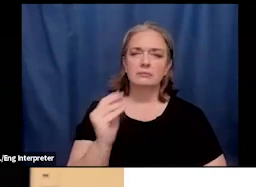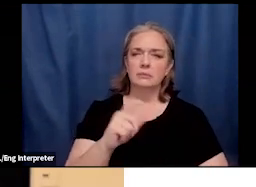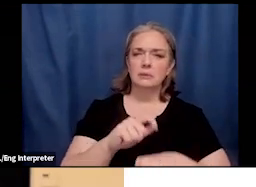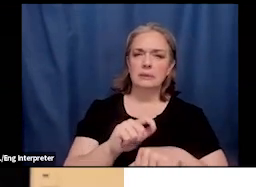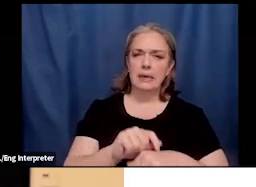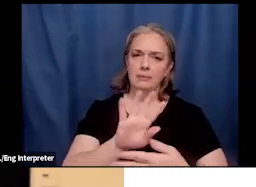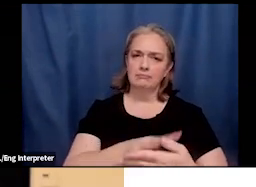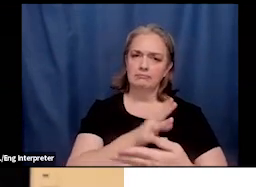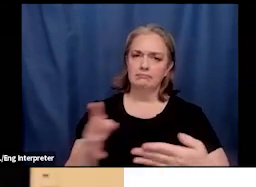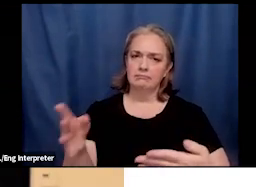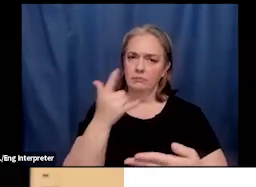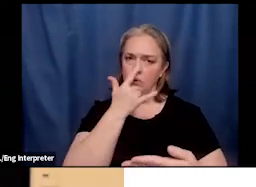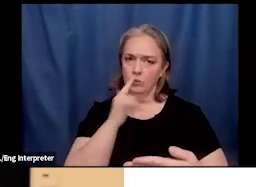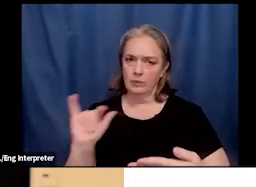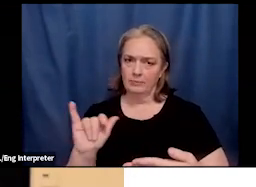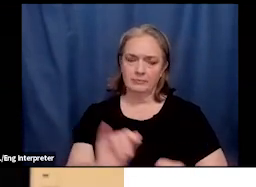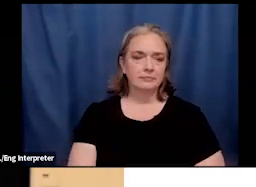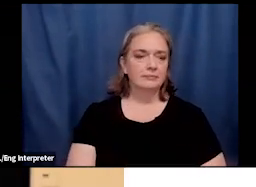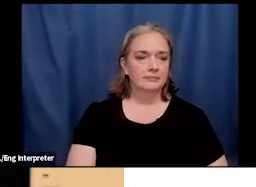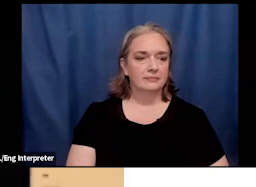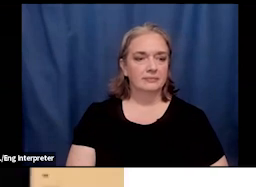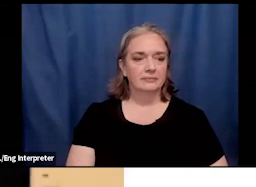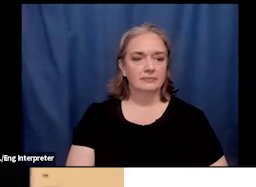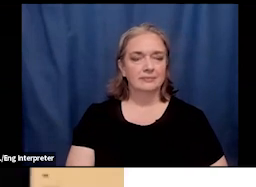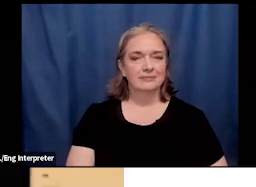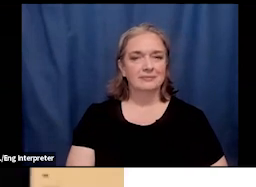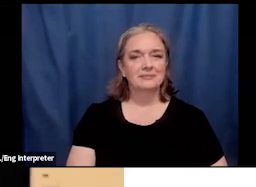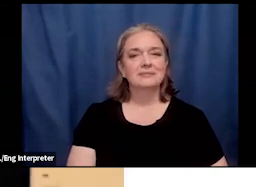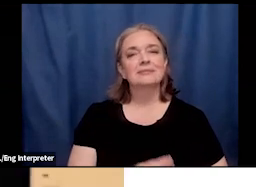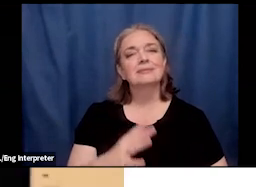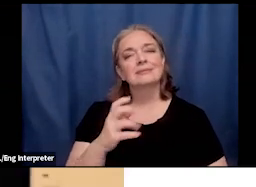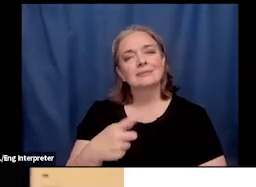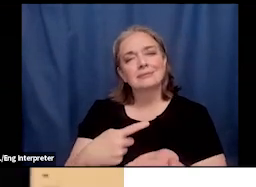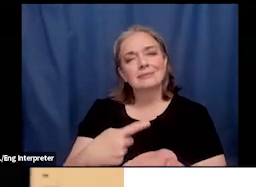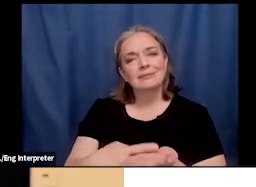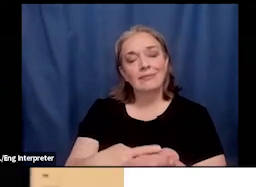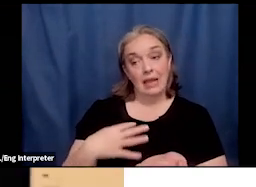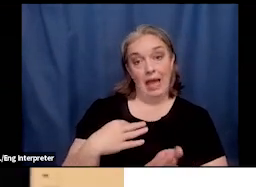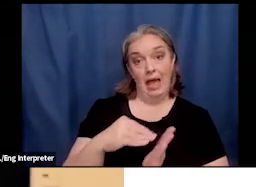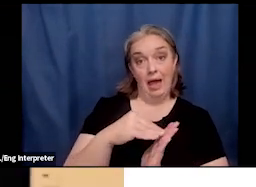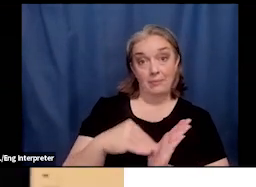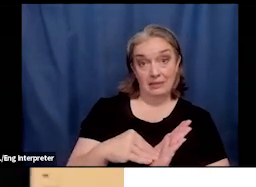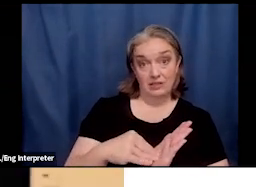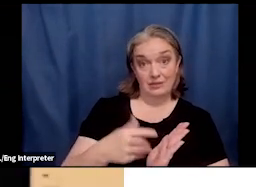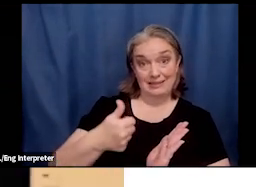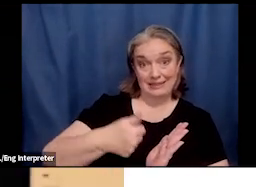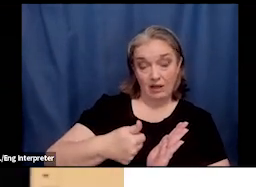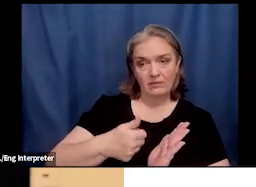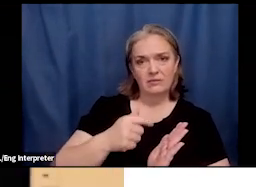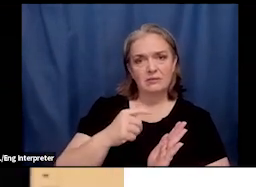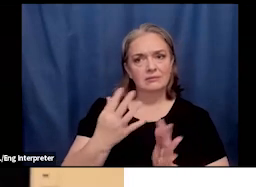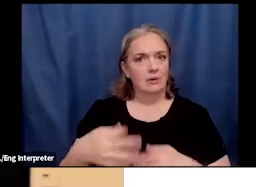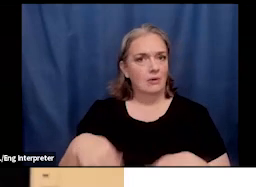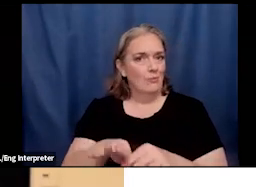timeline that you can expect? And then I want to look more closely at the application and some really important